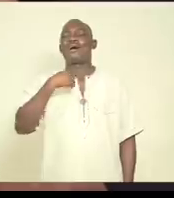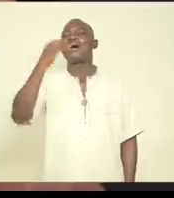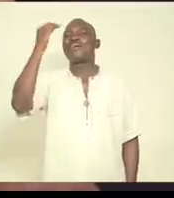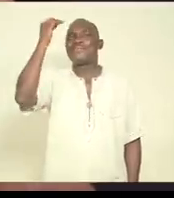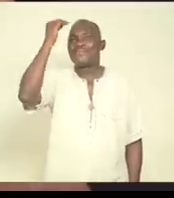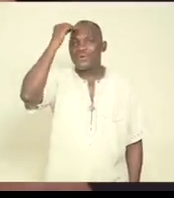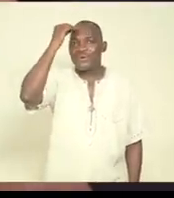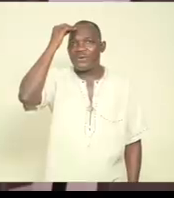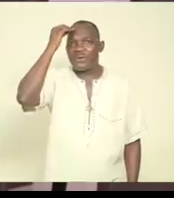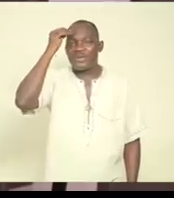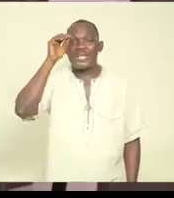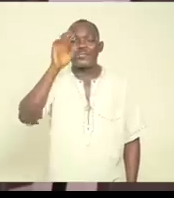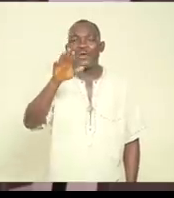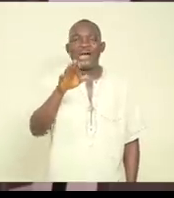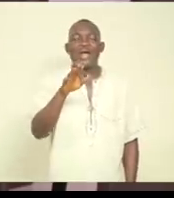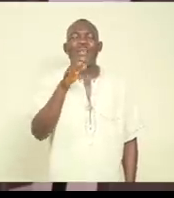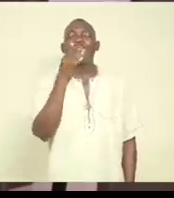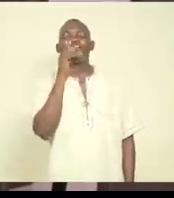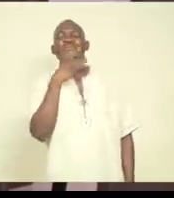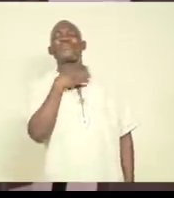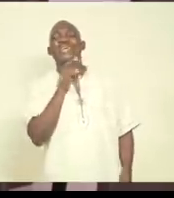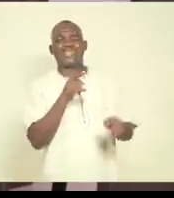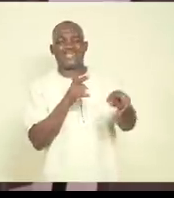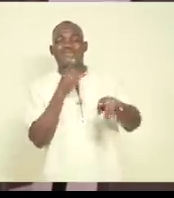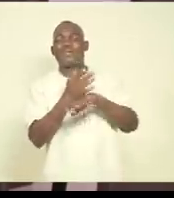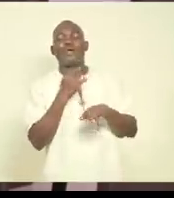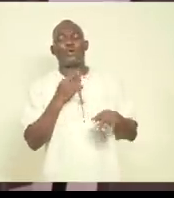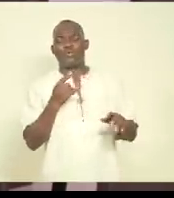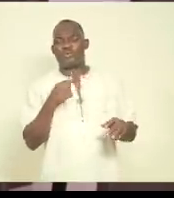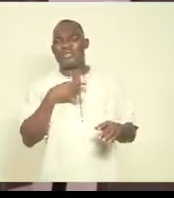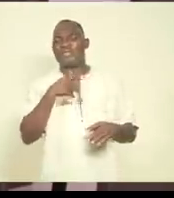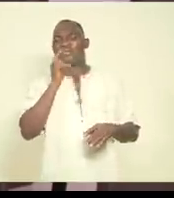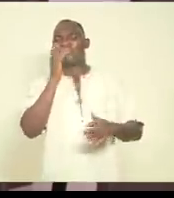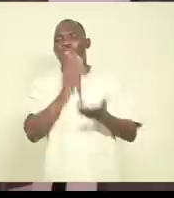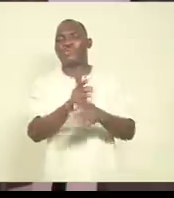Look, it's your favorite. Who's favorite? I told you I've stopped drinking.